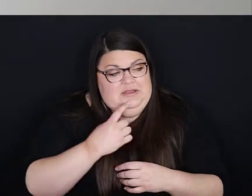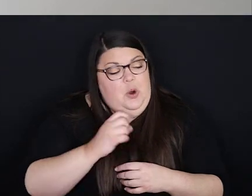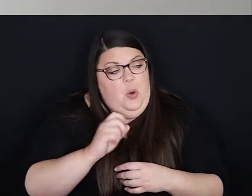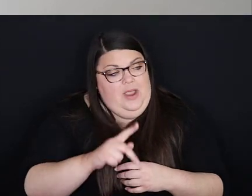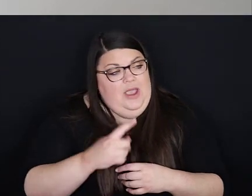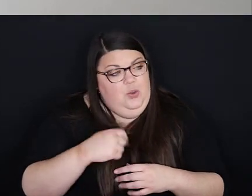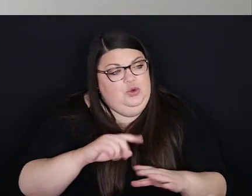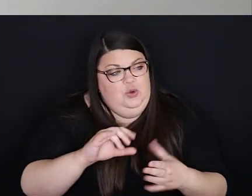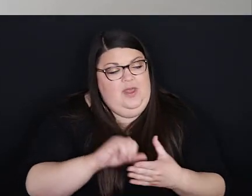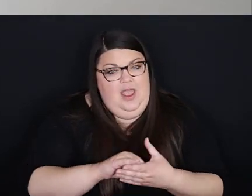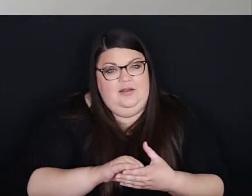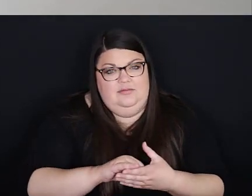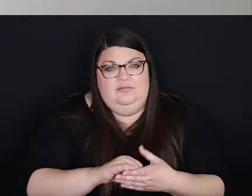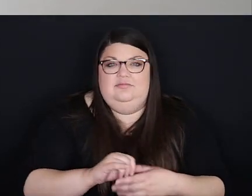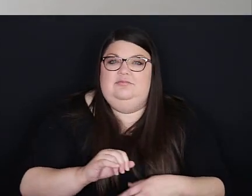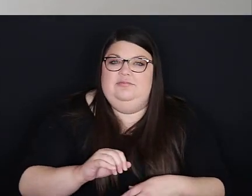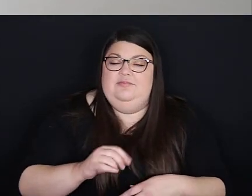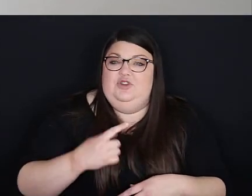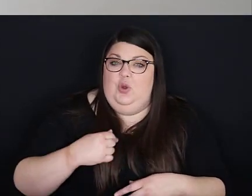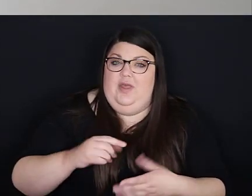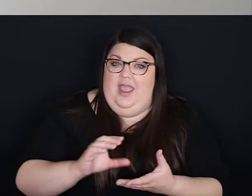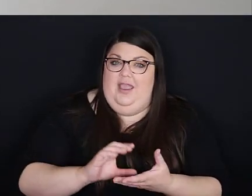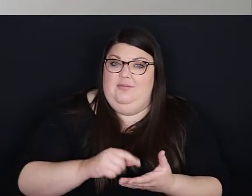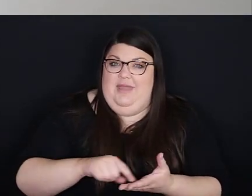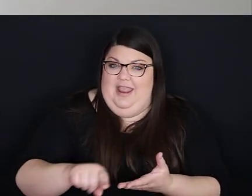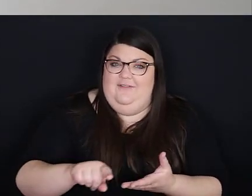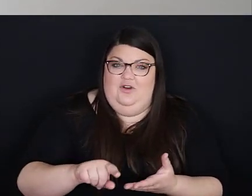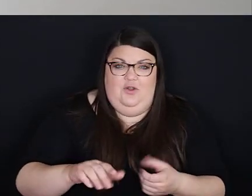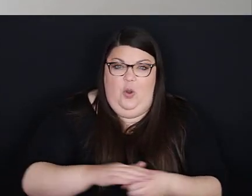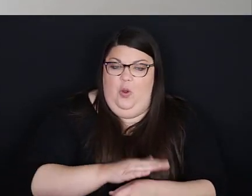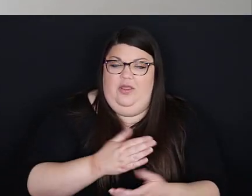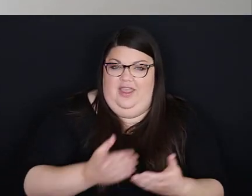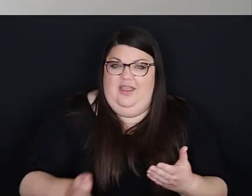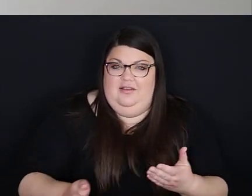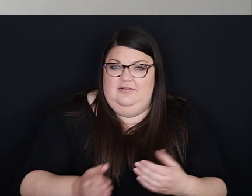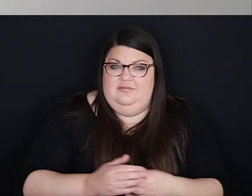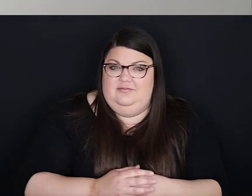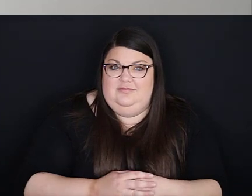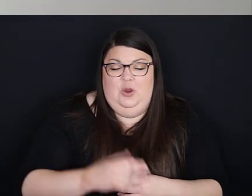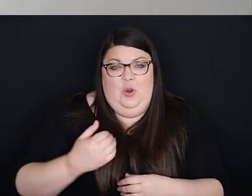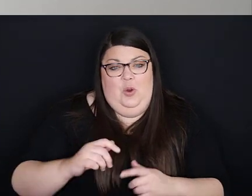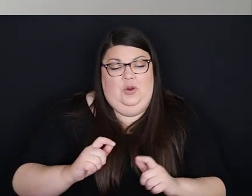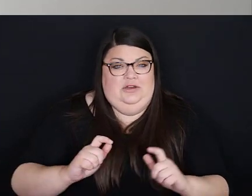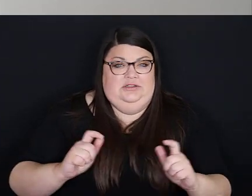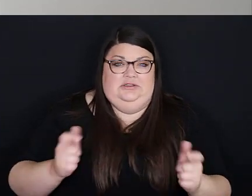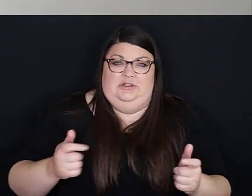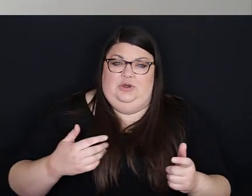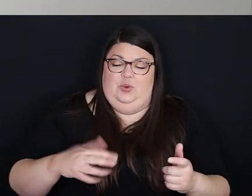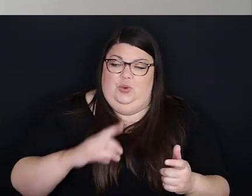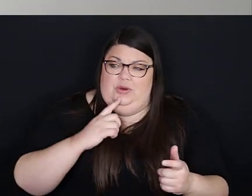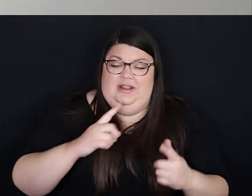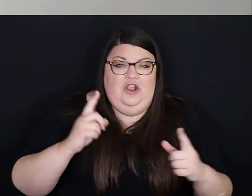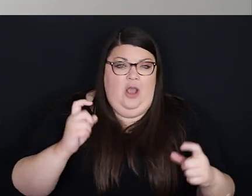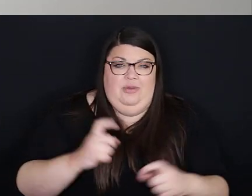said, okay, we'll do that. We'll, and so they funded that whole thing, which was enormously complicated dinner. It